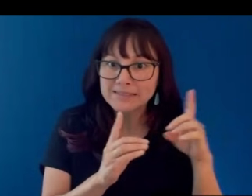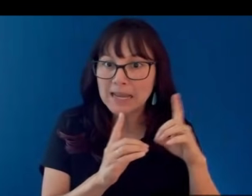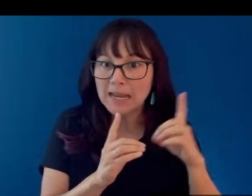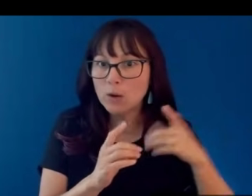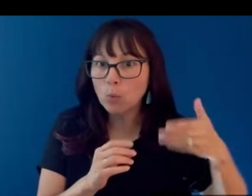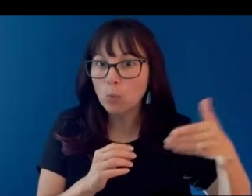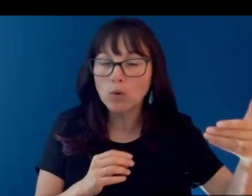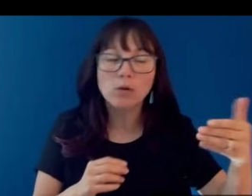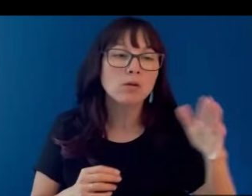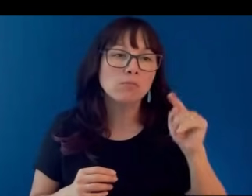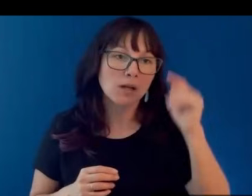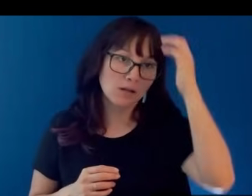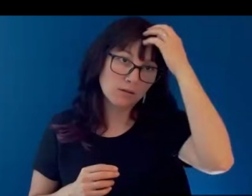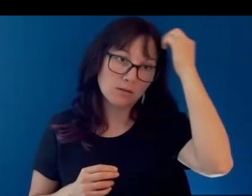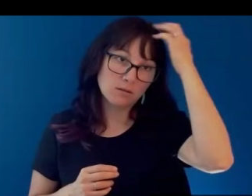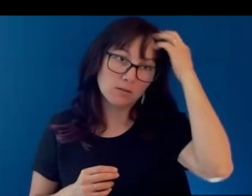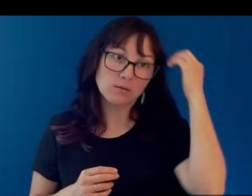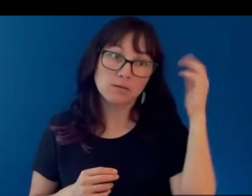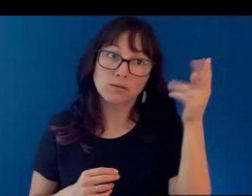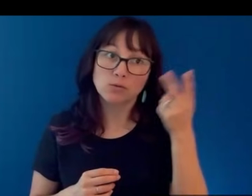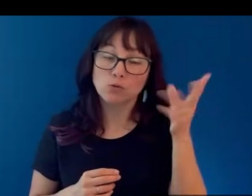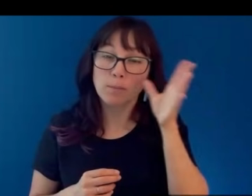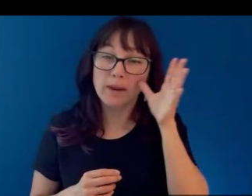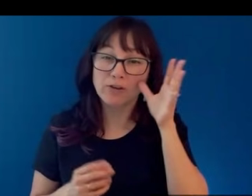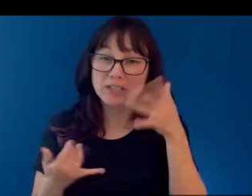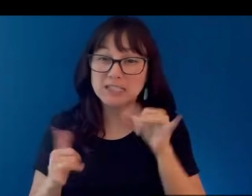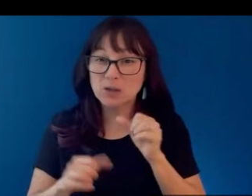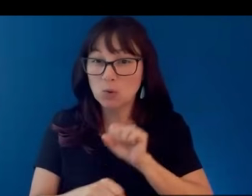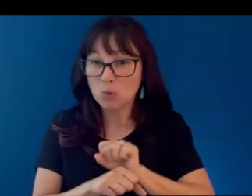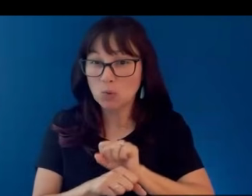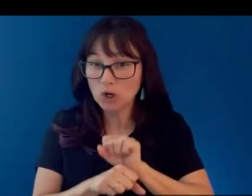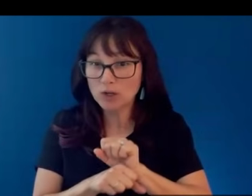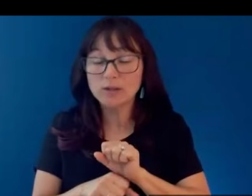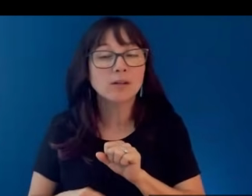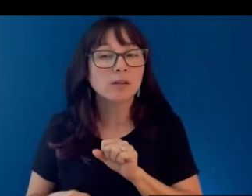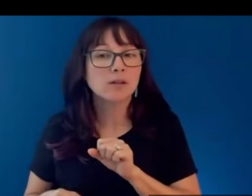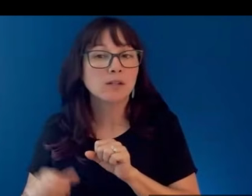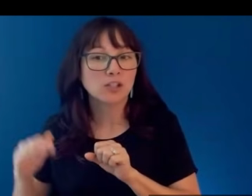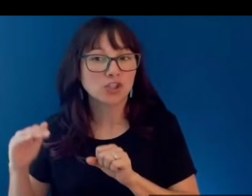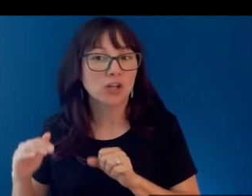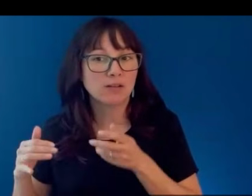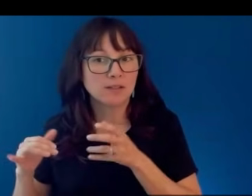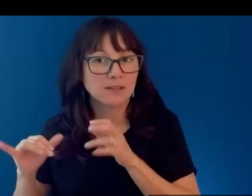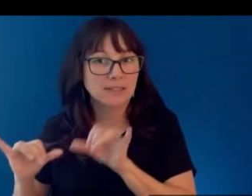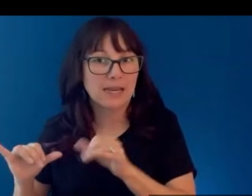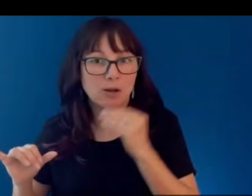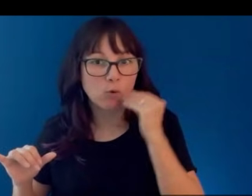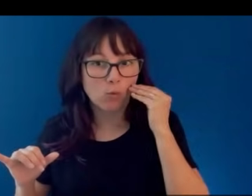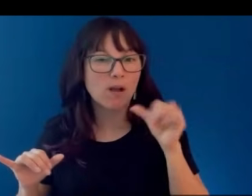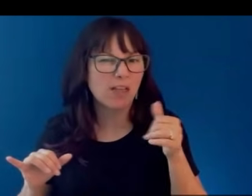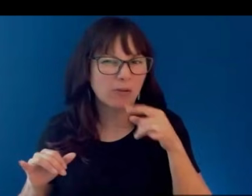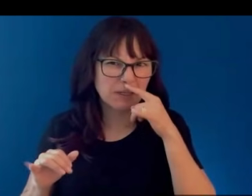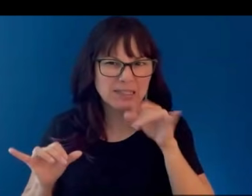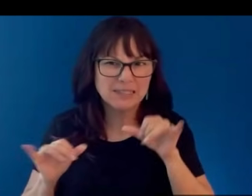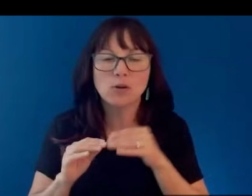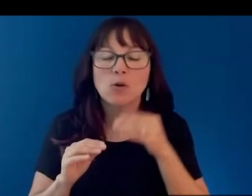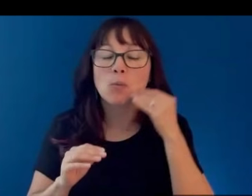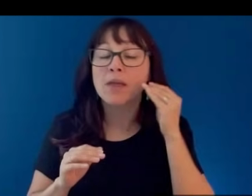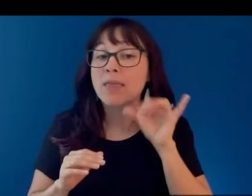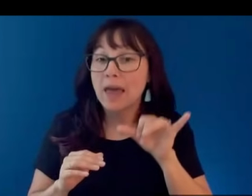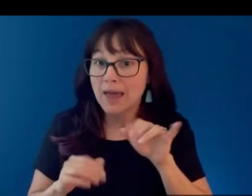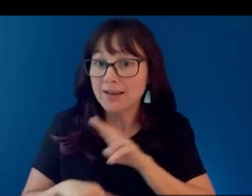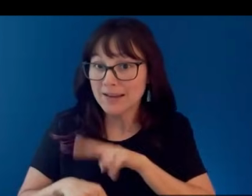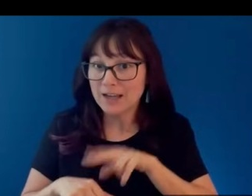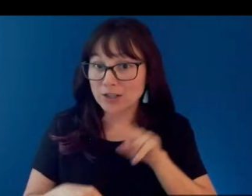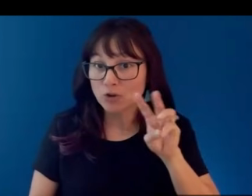the parents were able to continue work. Katie Beckett stayed home. Those kids are staying home. That's a national waiver that's in effect